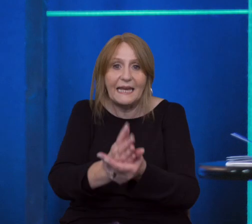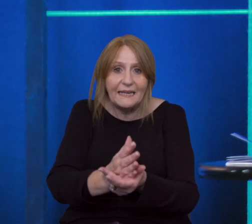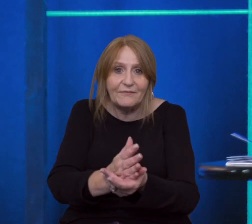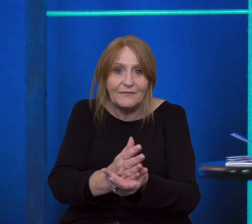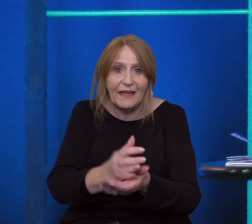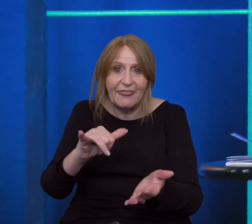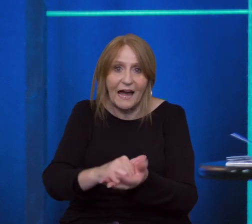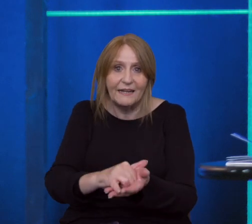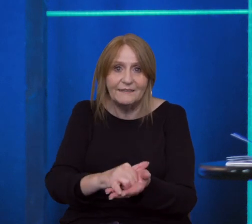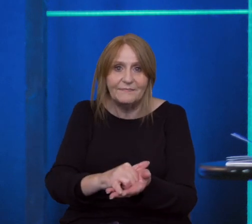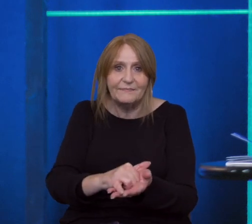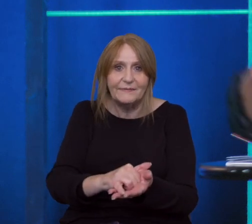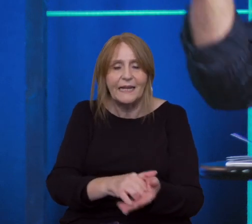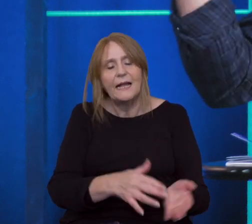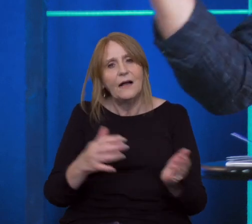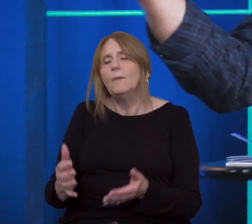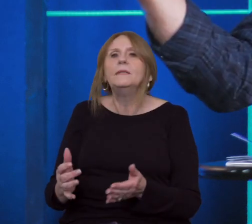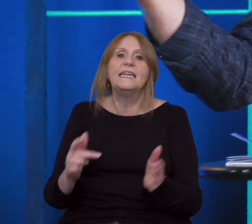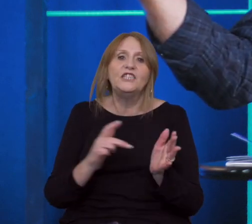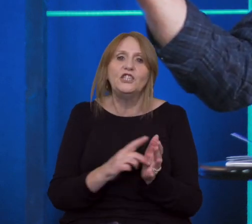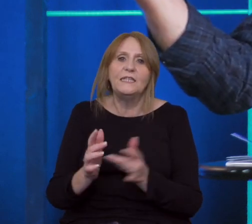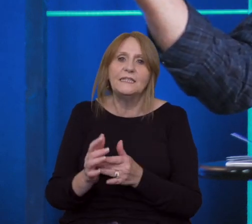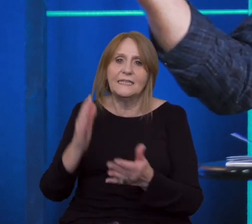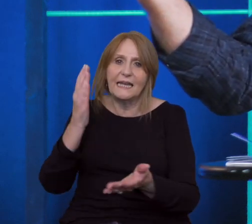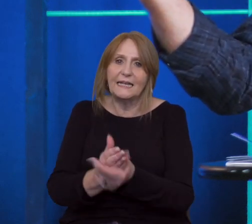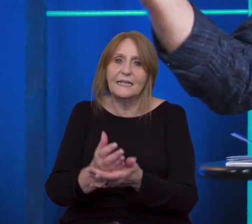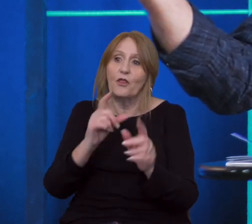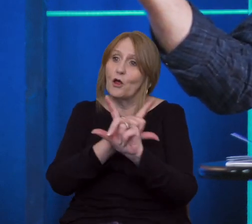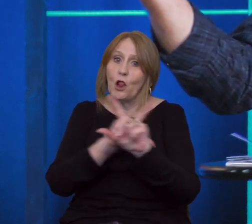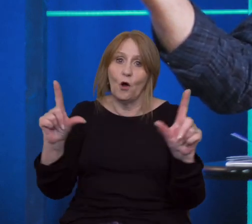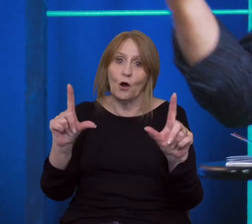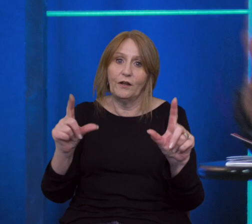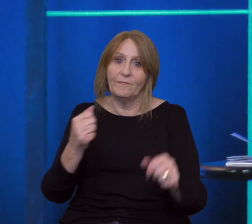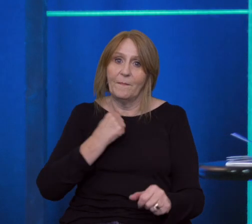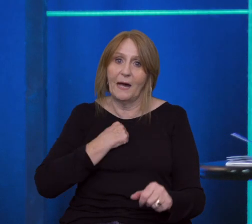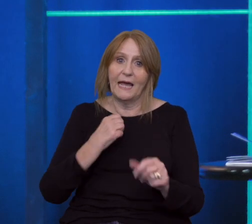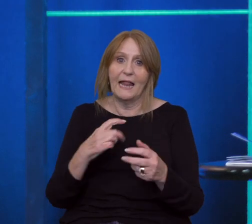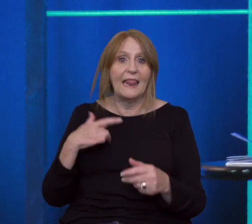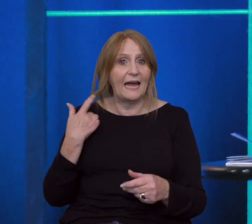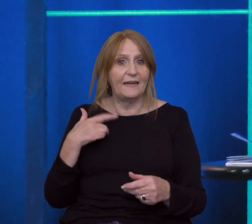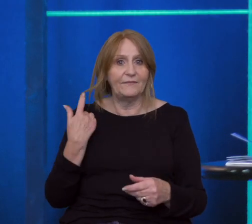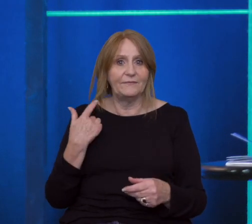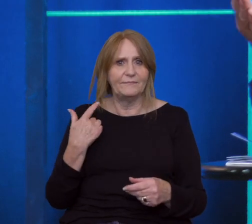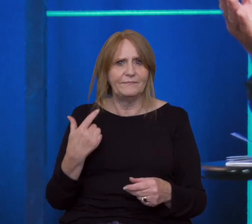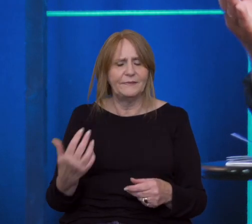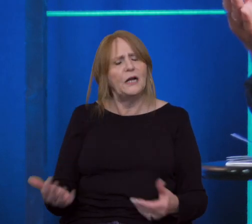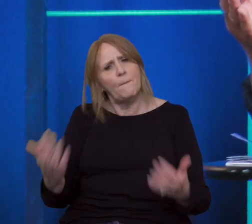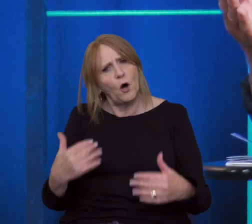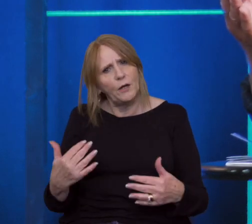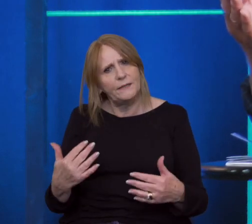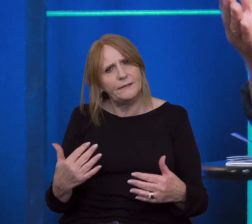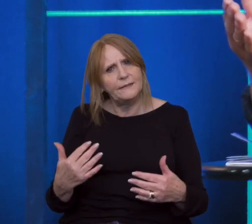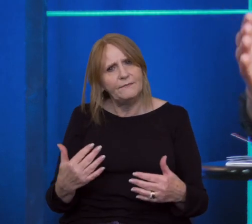that and then come to the place of saying, Jesus is the Lord of my life. Come on, if you need this prayer, would you open your